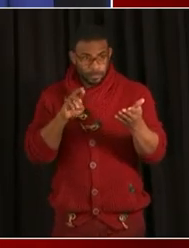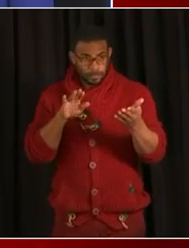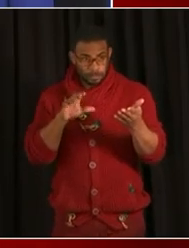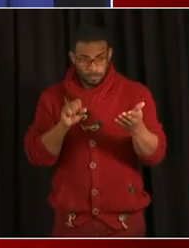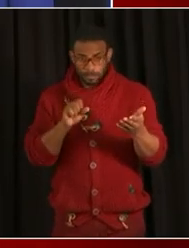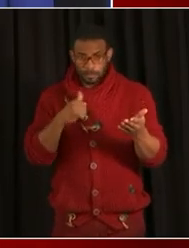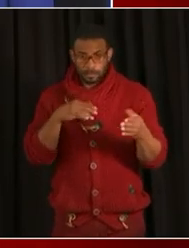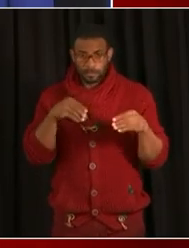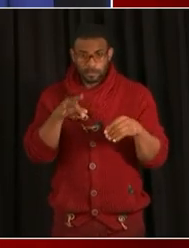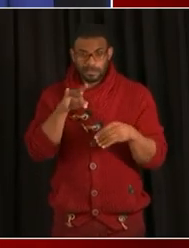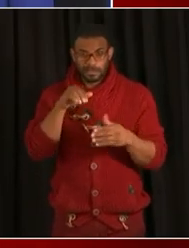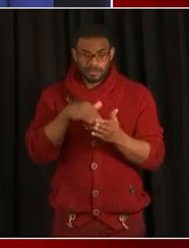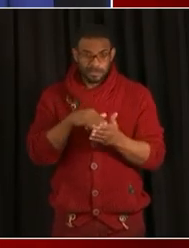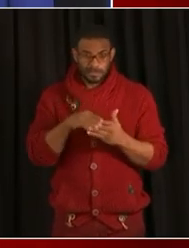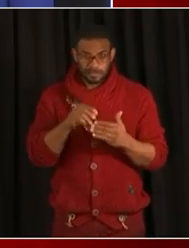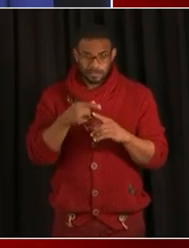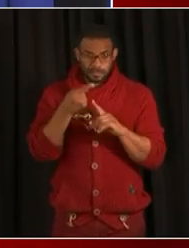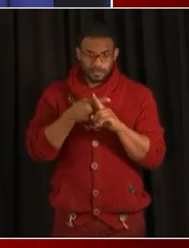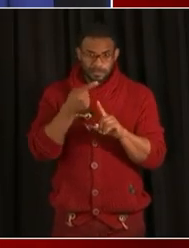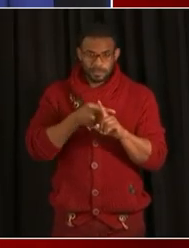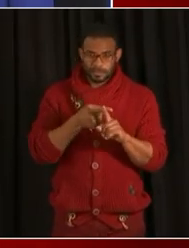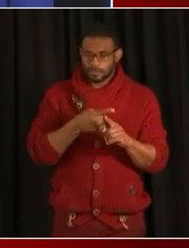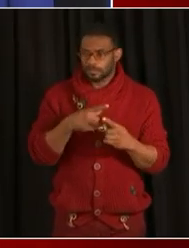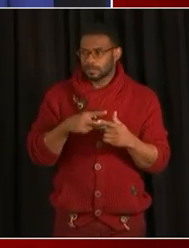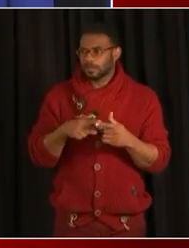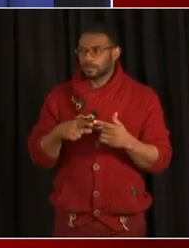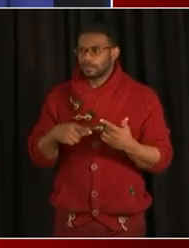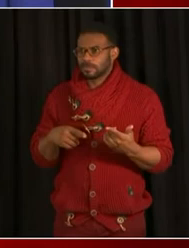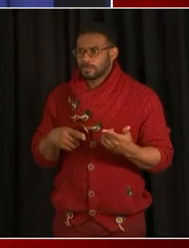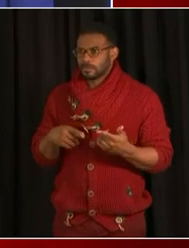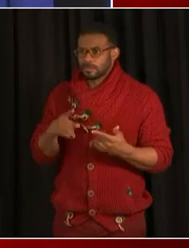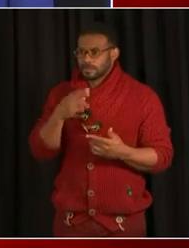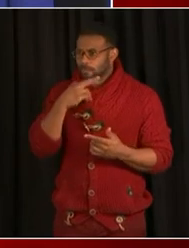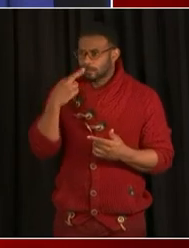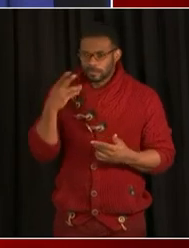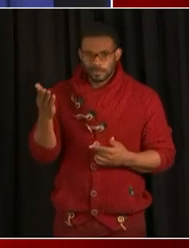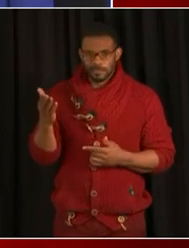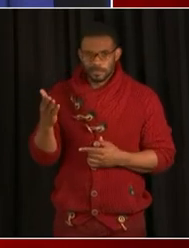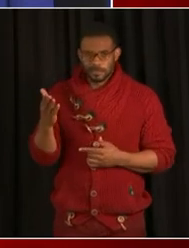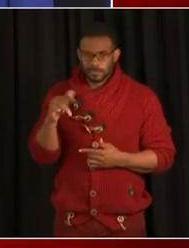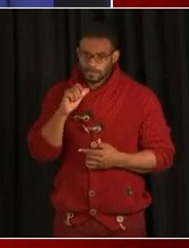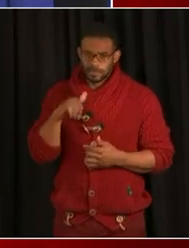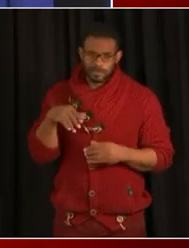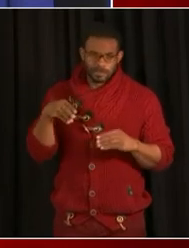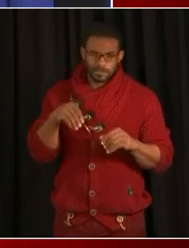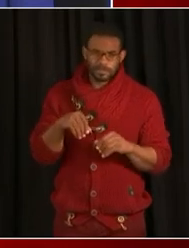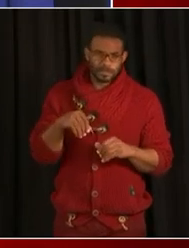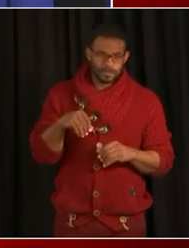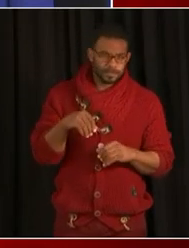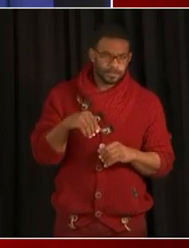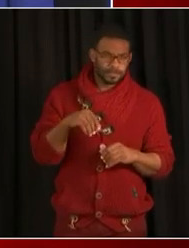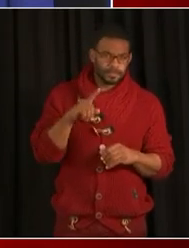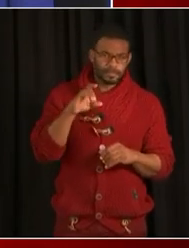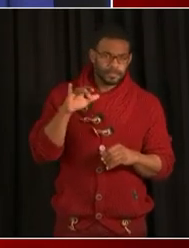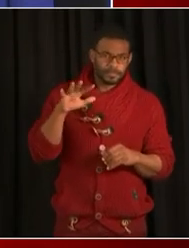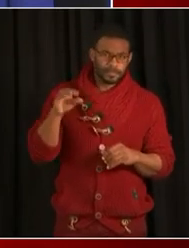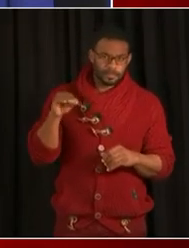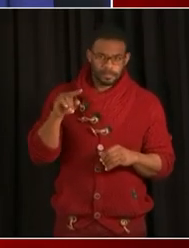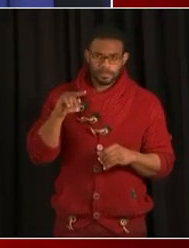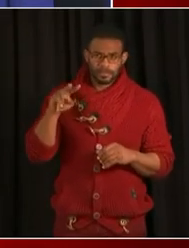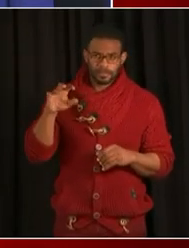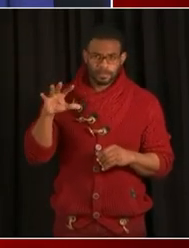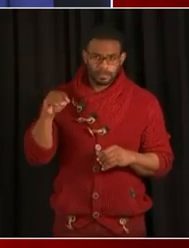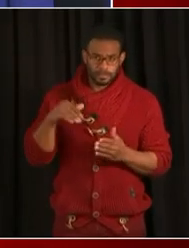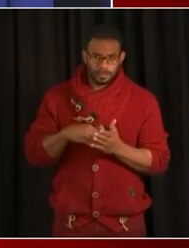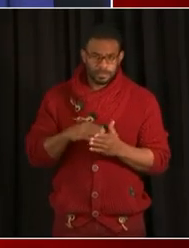spend $80,000 in monthly rent, or a restaurant doesn't have to spend,